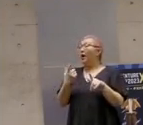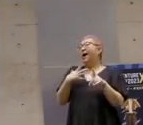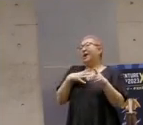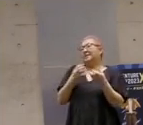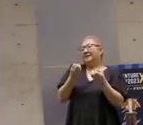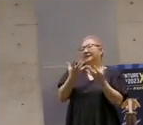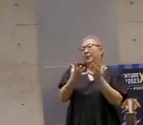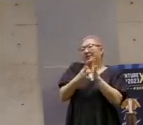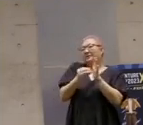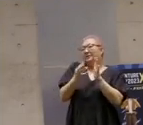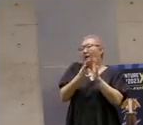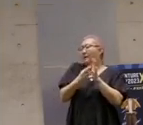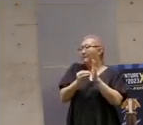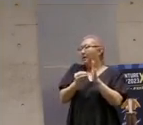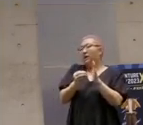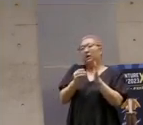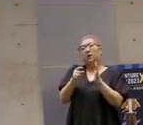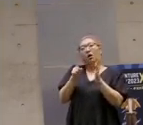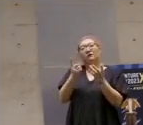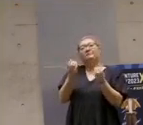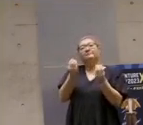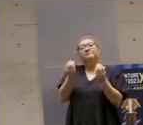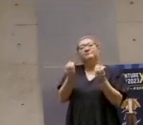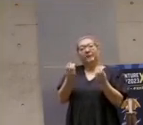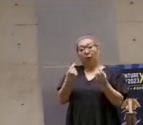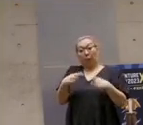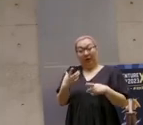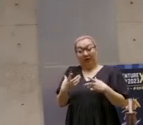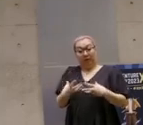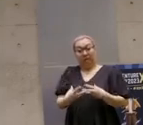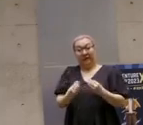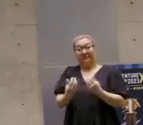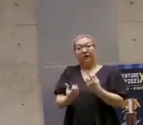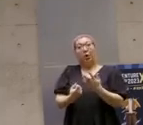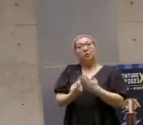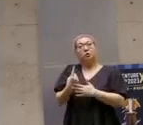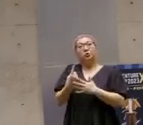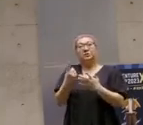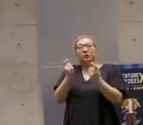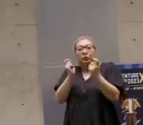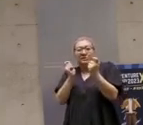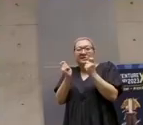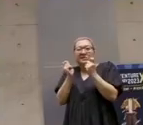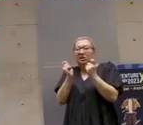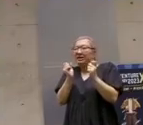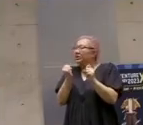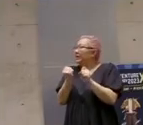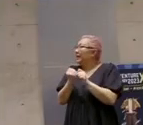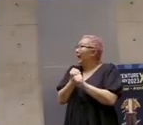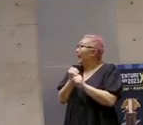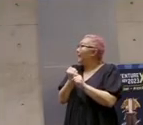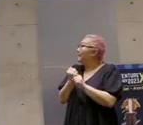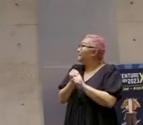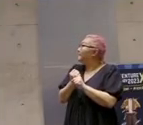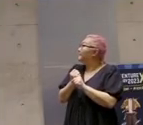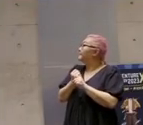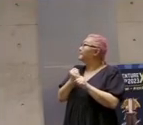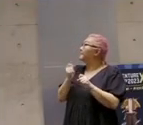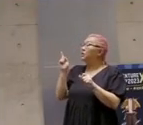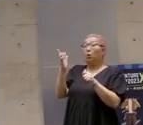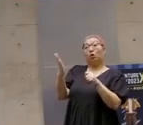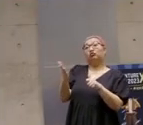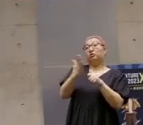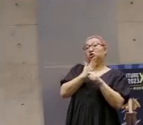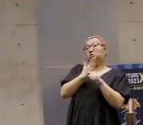many that gave us the opportunity to just tweak the way that the game played. So here is the